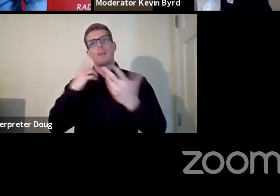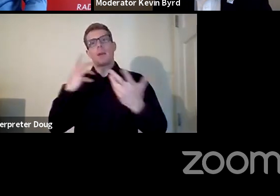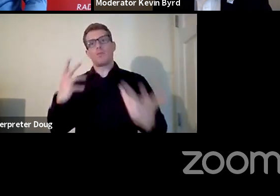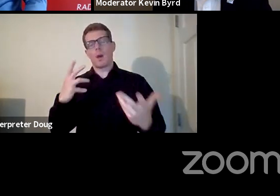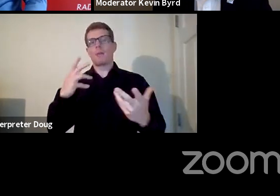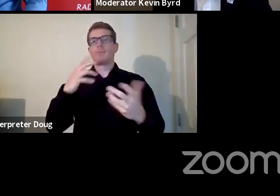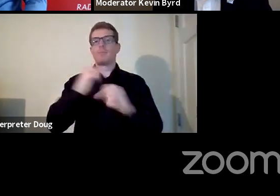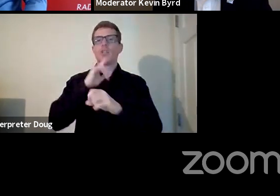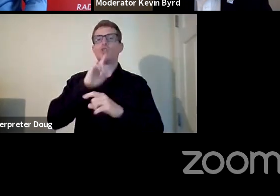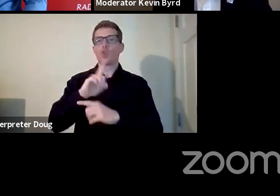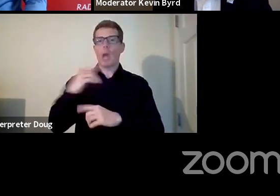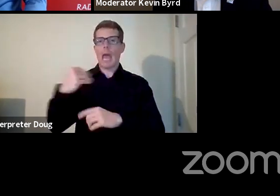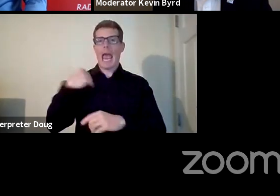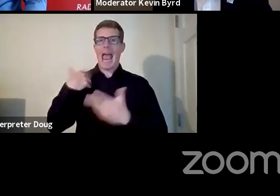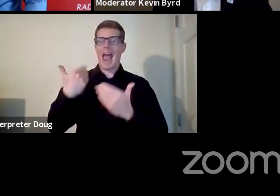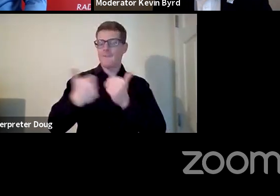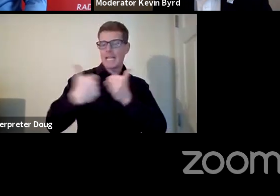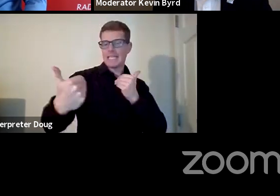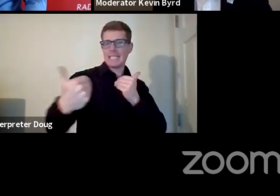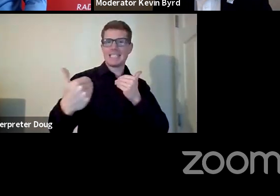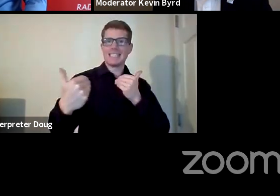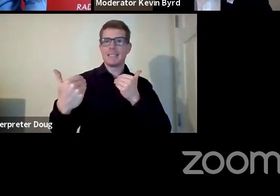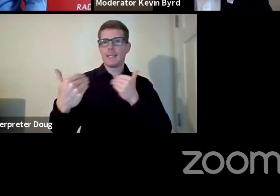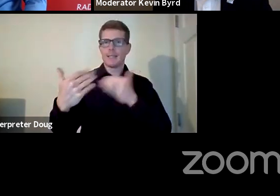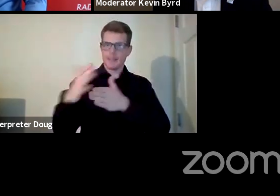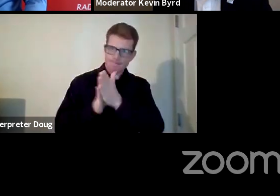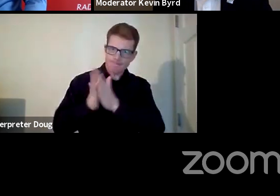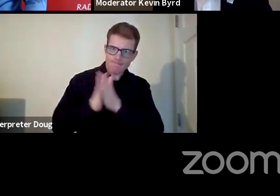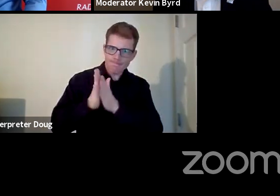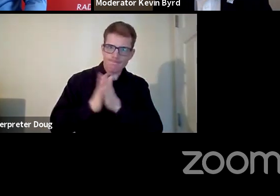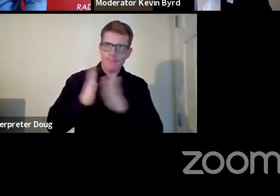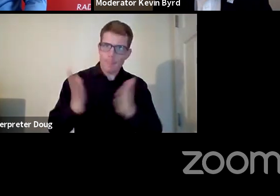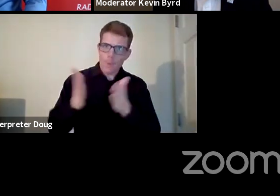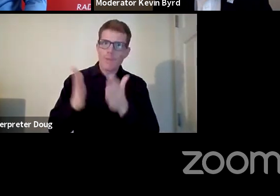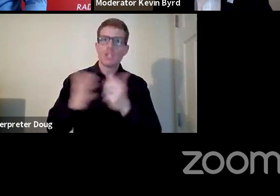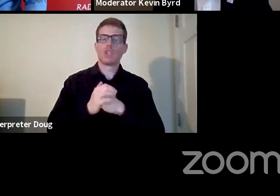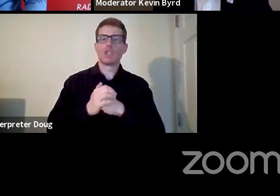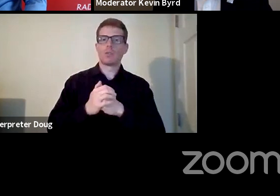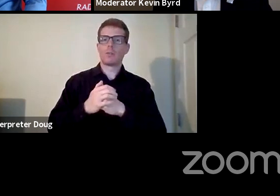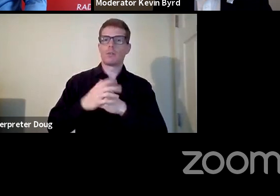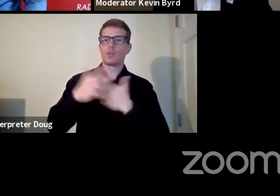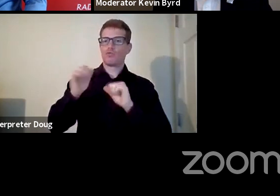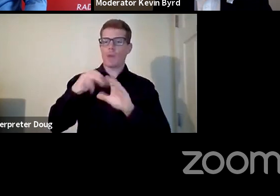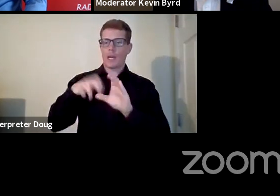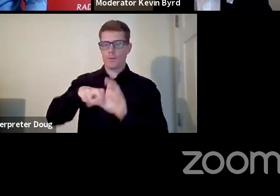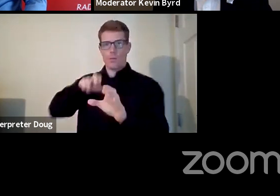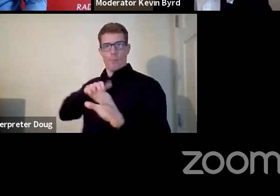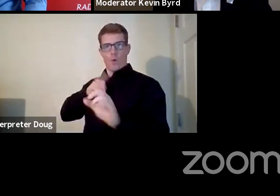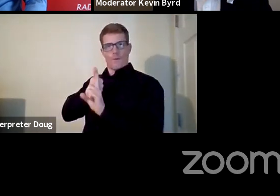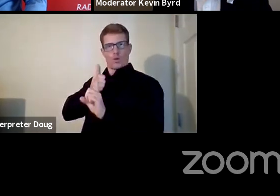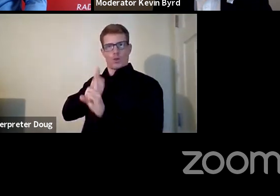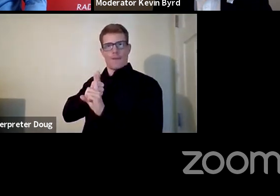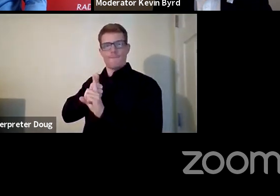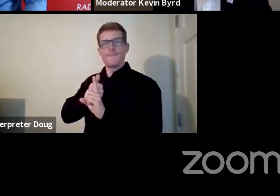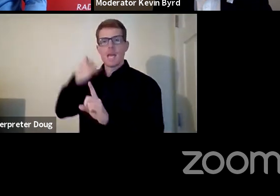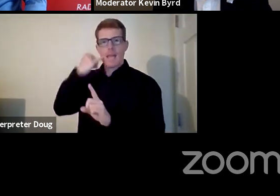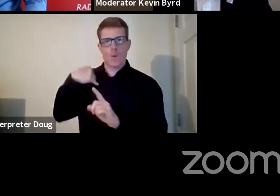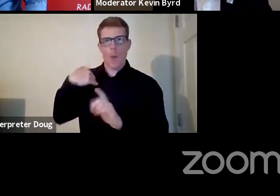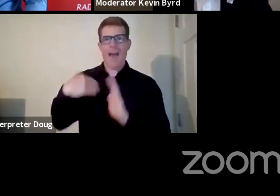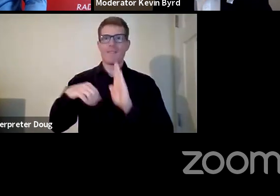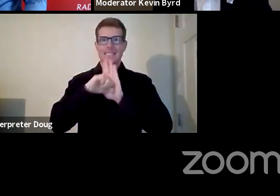not a disincentive, to take yourself out of the physical realm when you